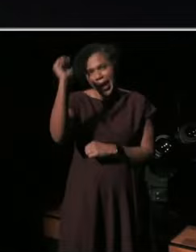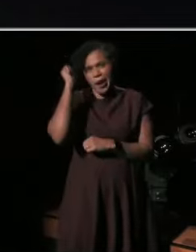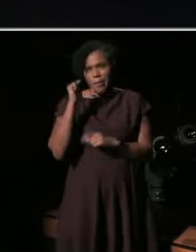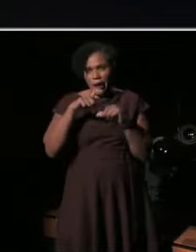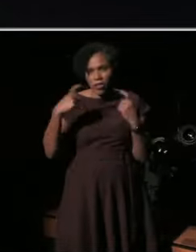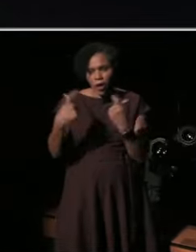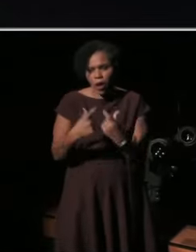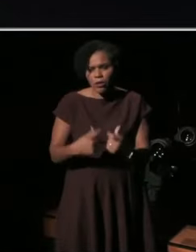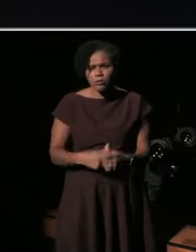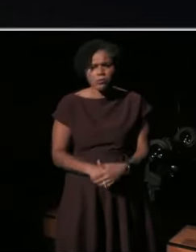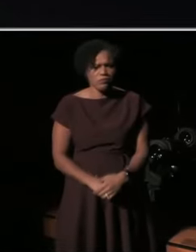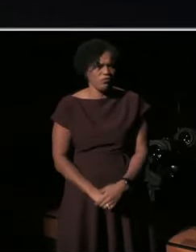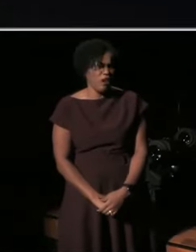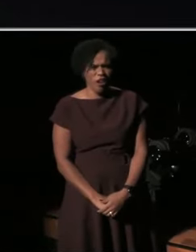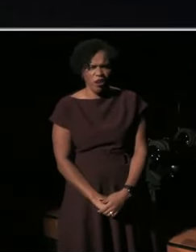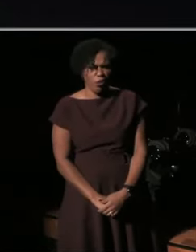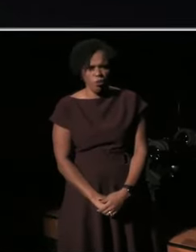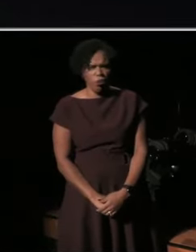No.